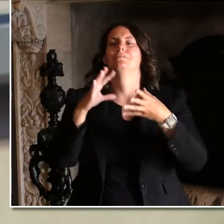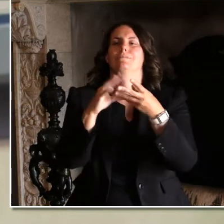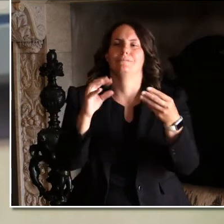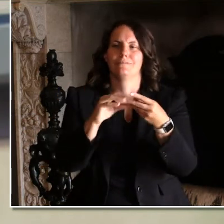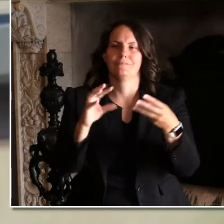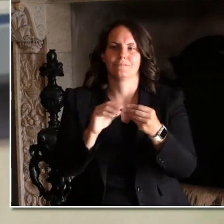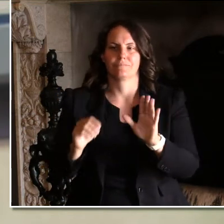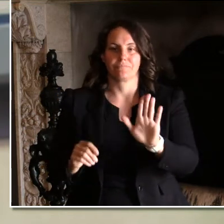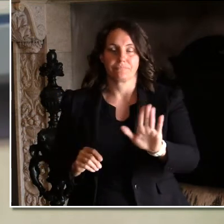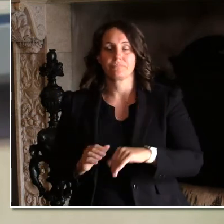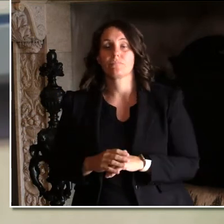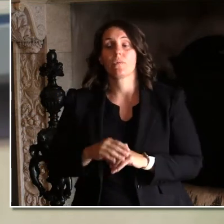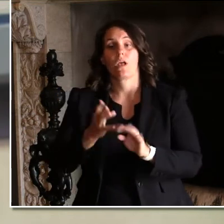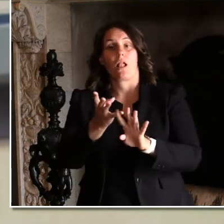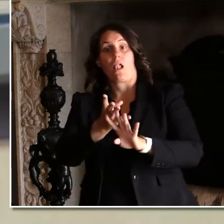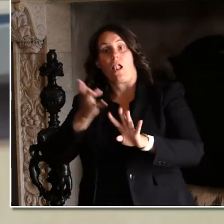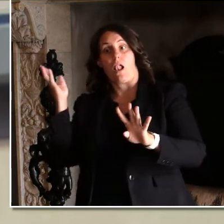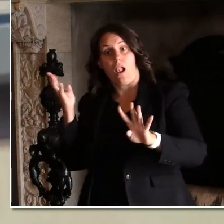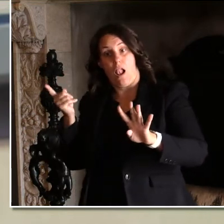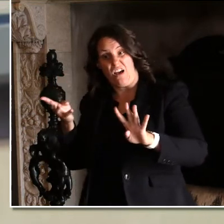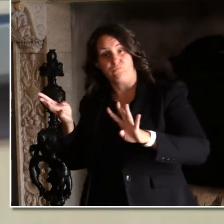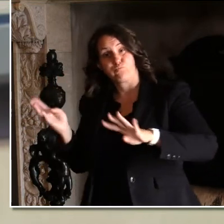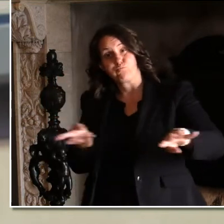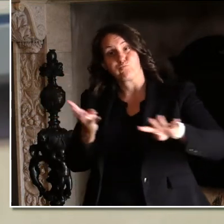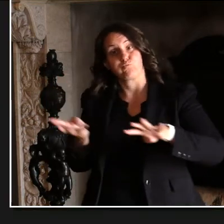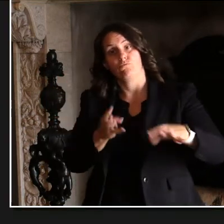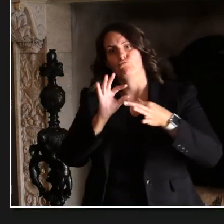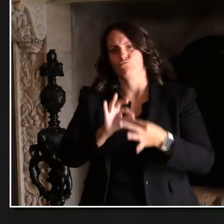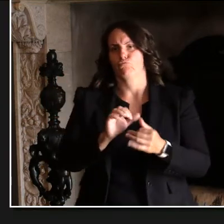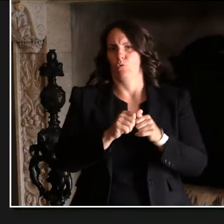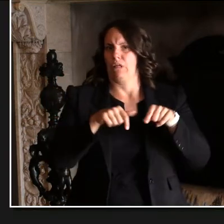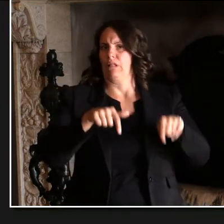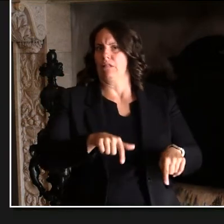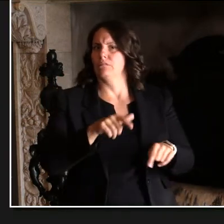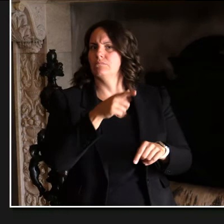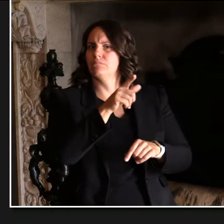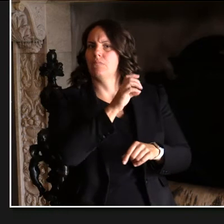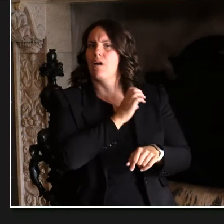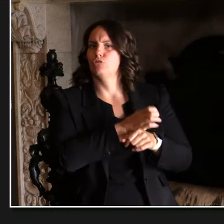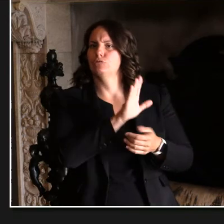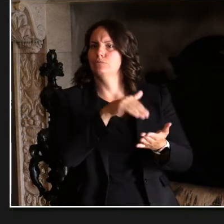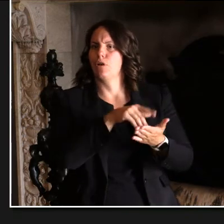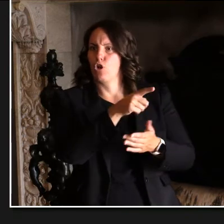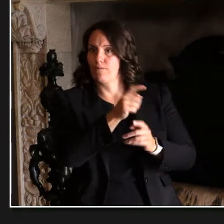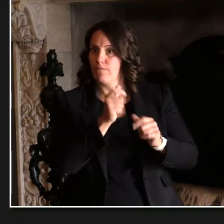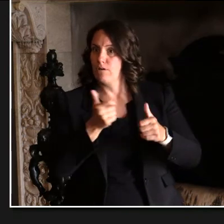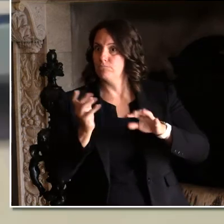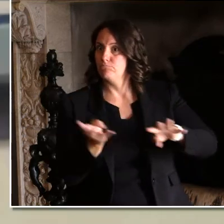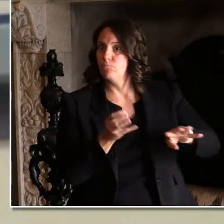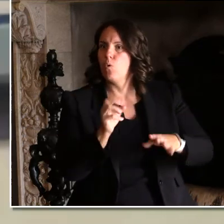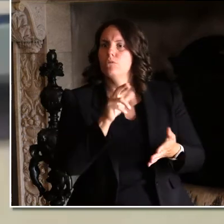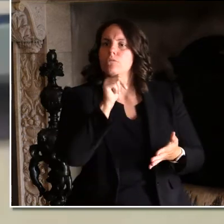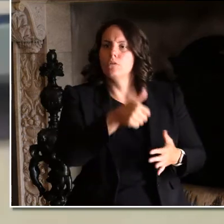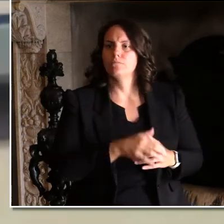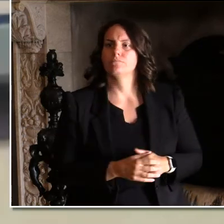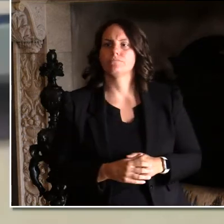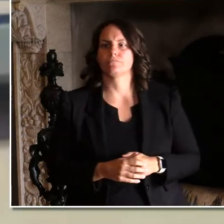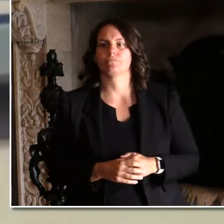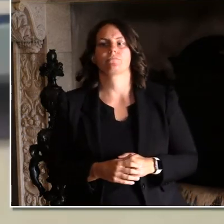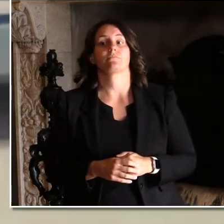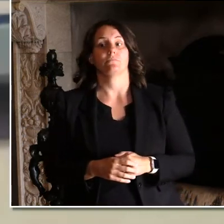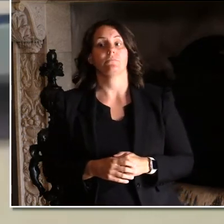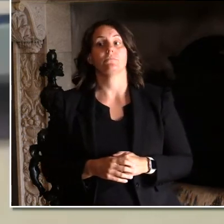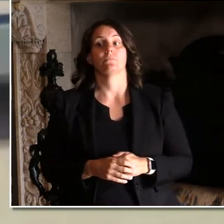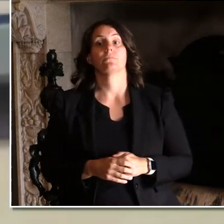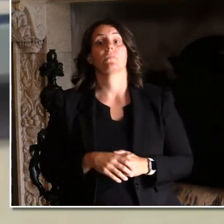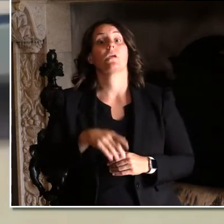on wait times, it'll definitely affect wait times in terms of making them much better.